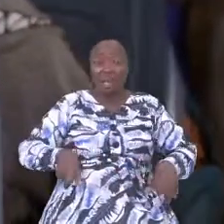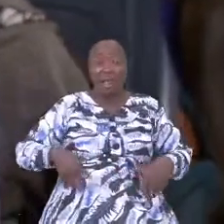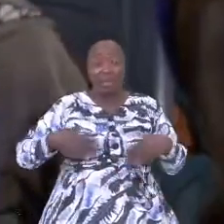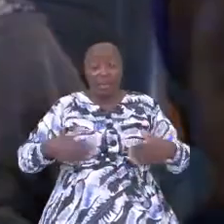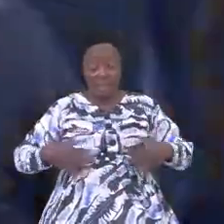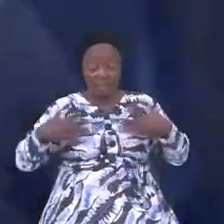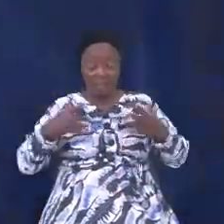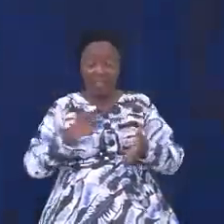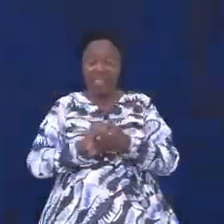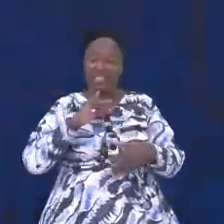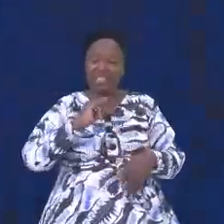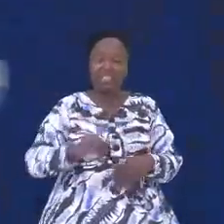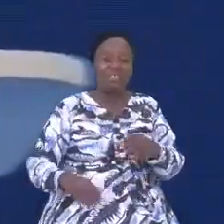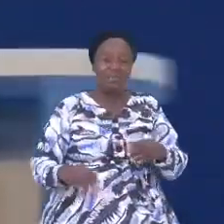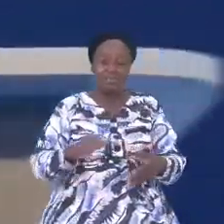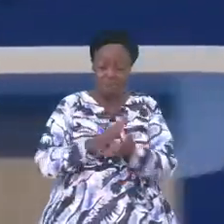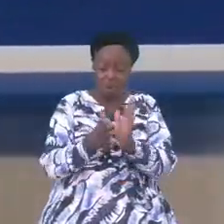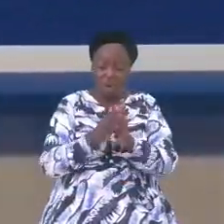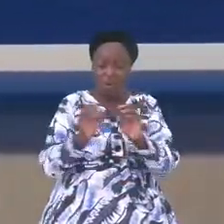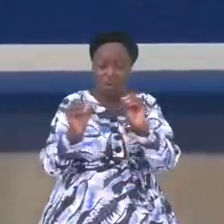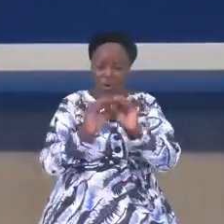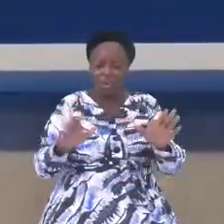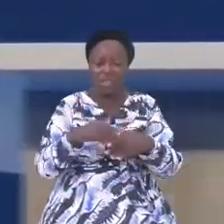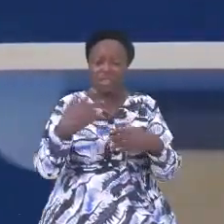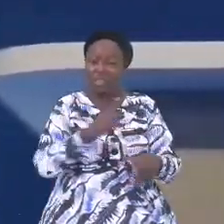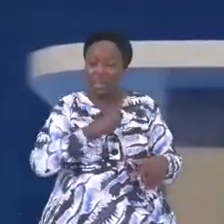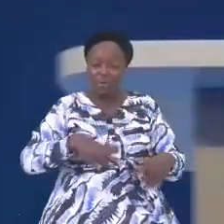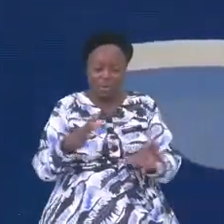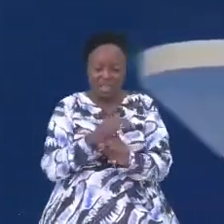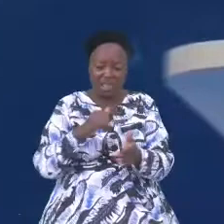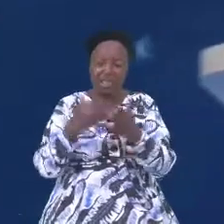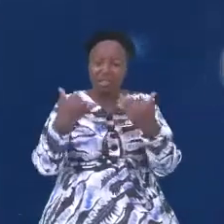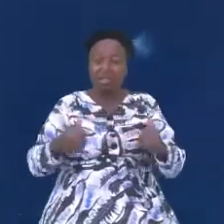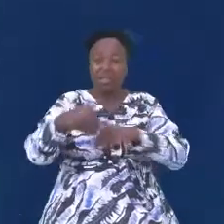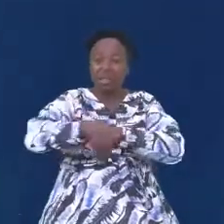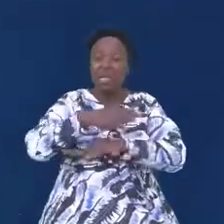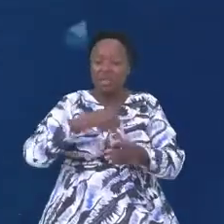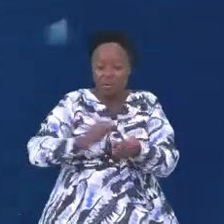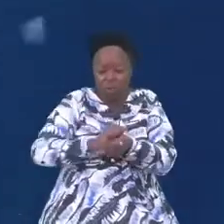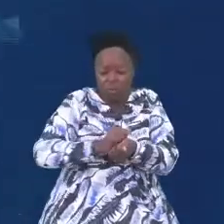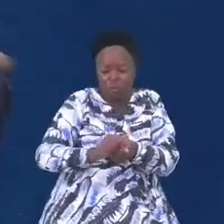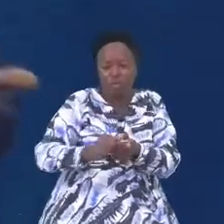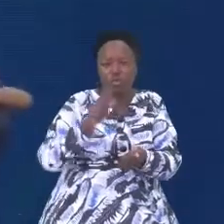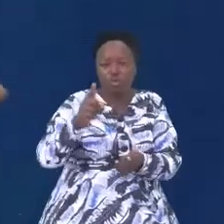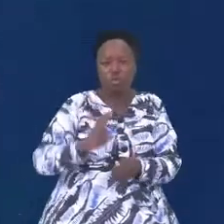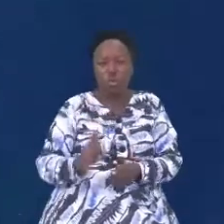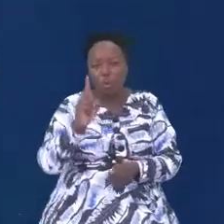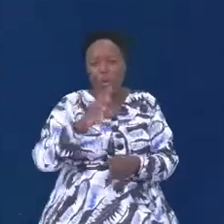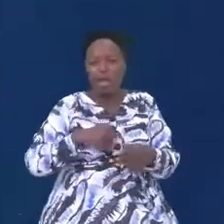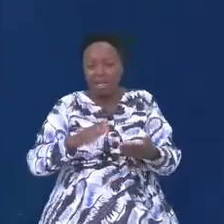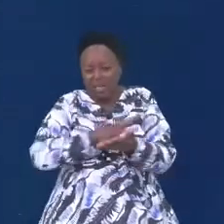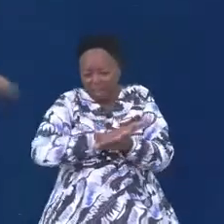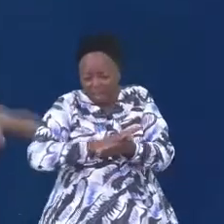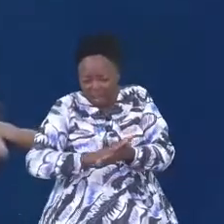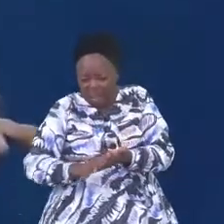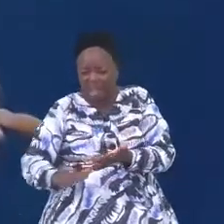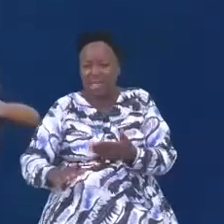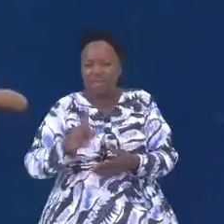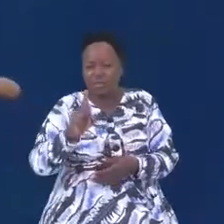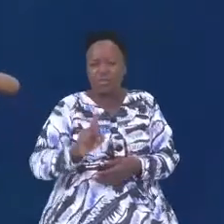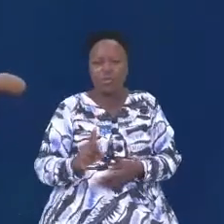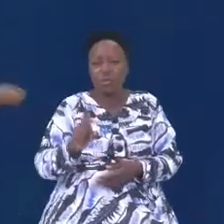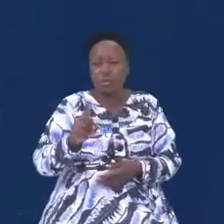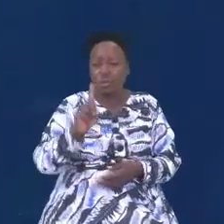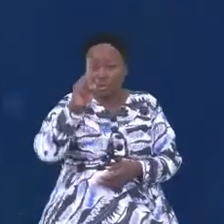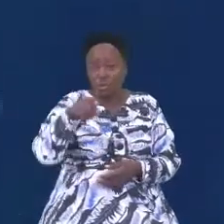The Lord will take that life tonight. He'll brush you up, he'll wash you up, he'll blot all